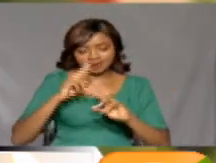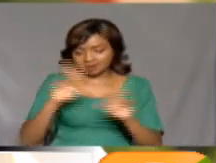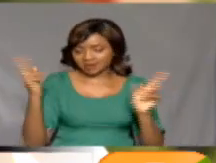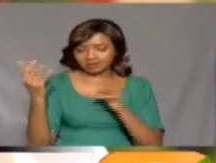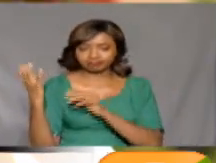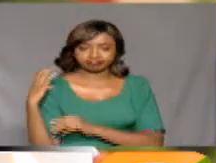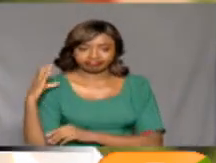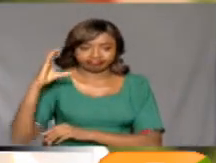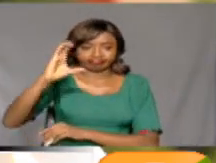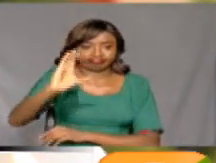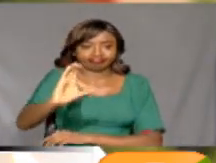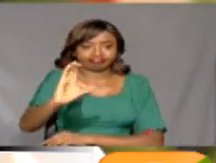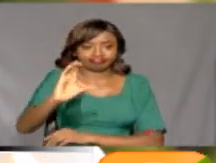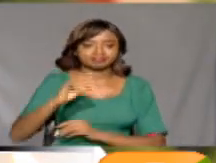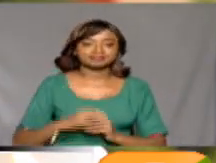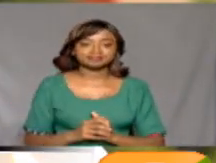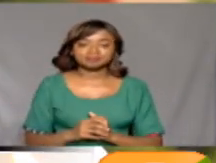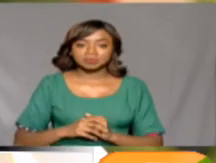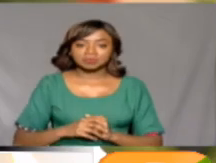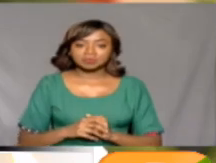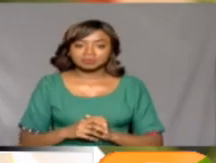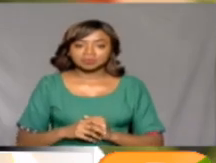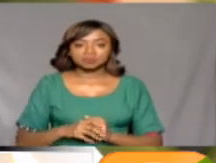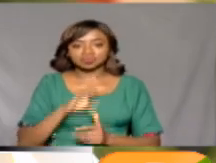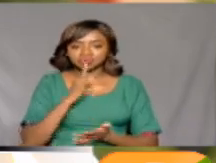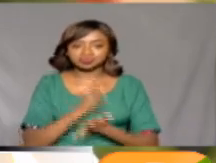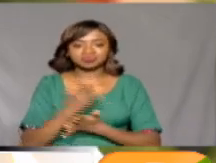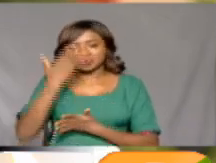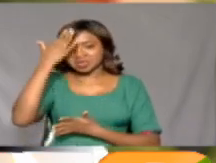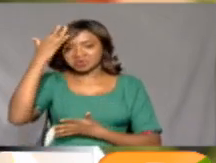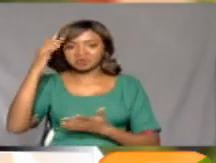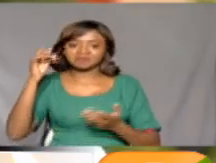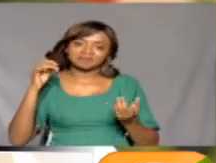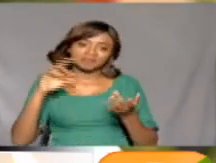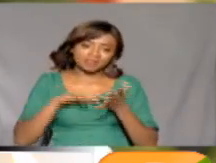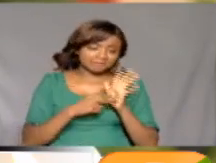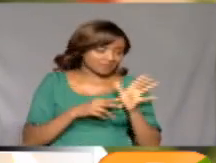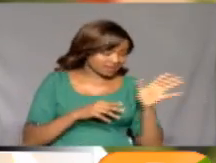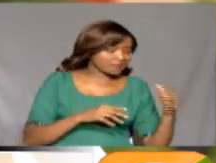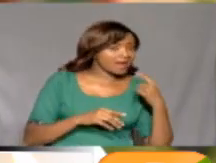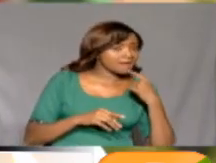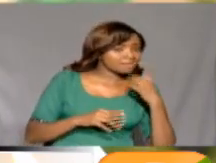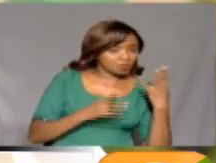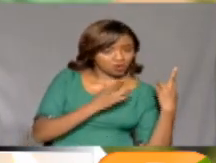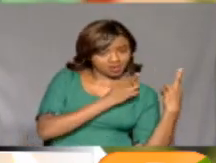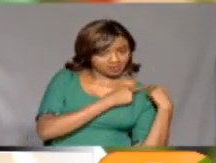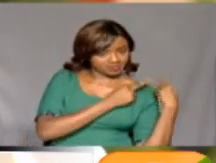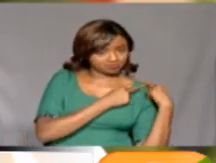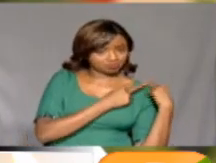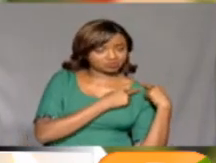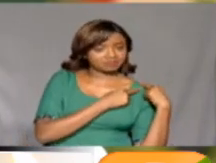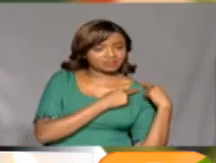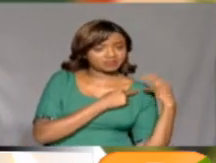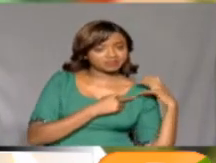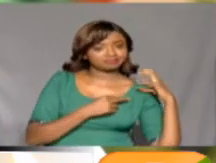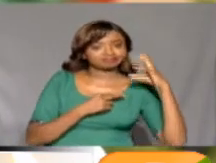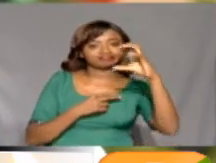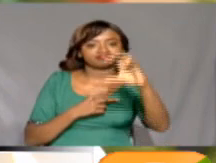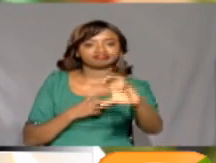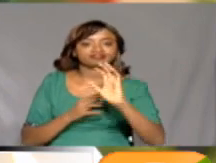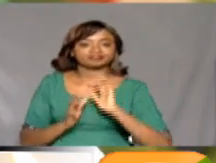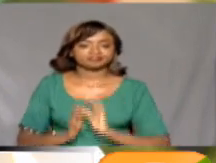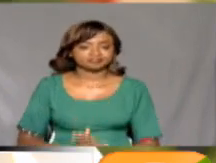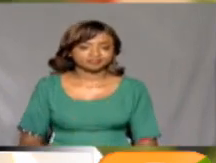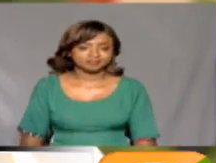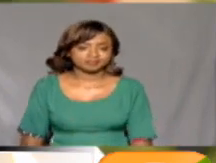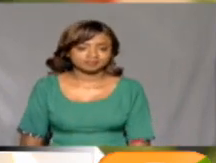So this myth we always had, that in any case it is Moi to hand over to somebody, just evaporated, you know.